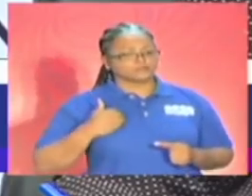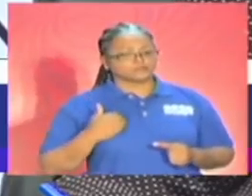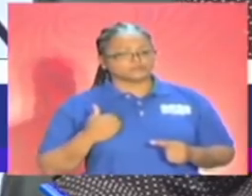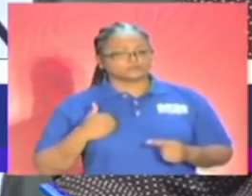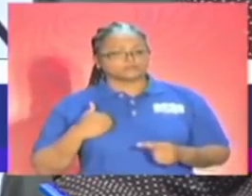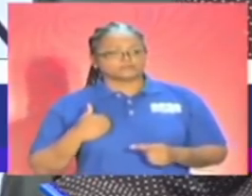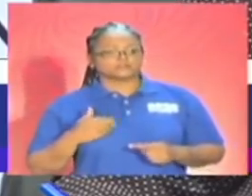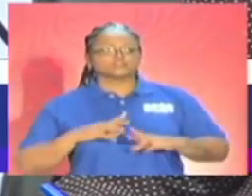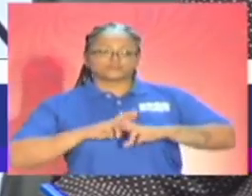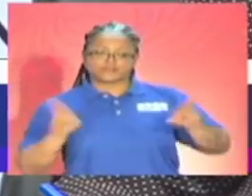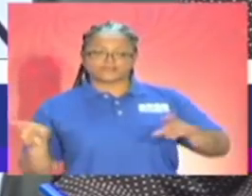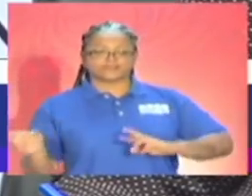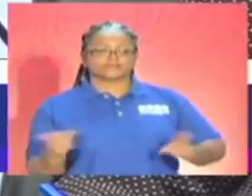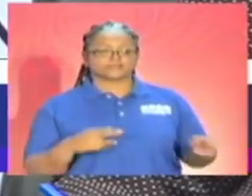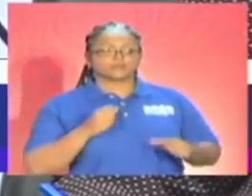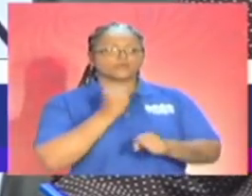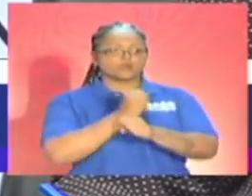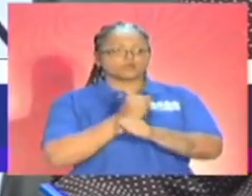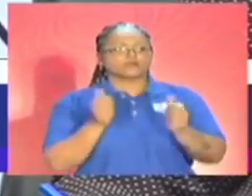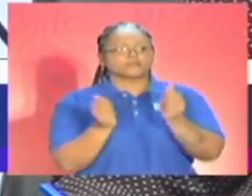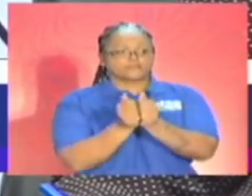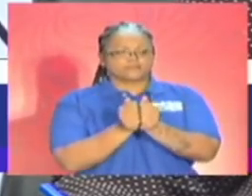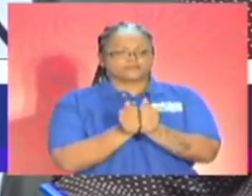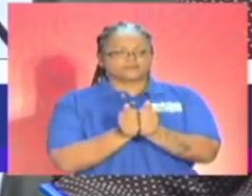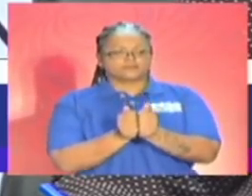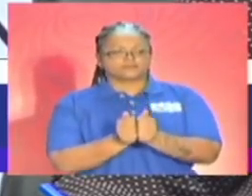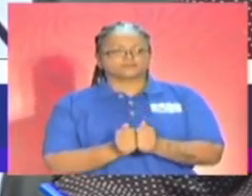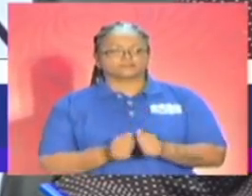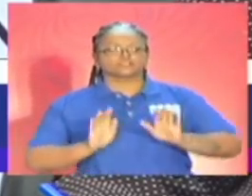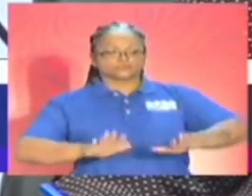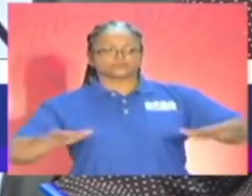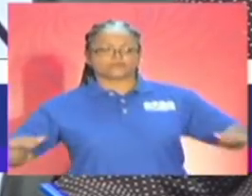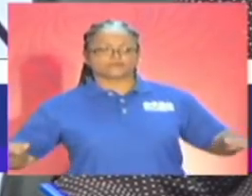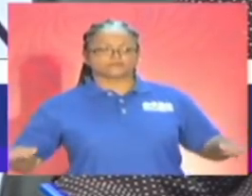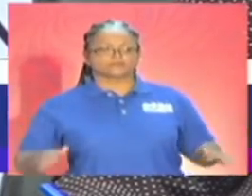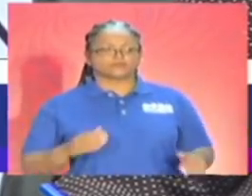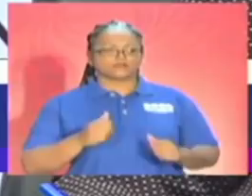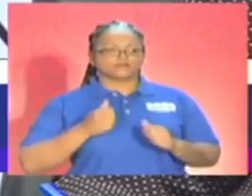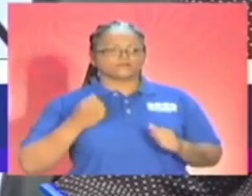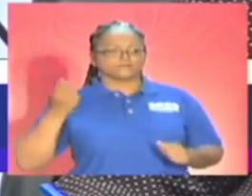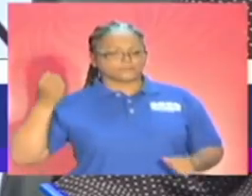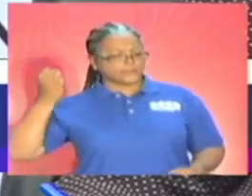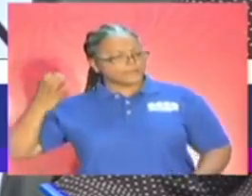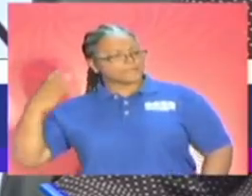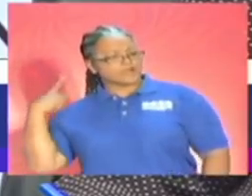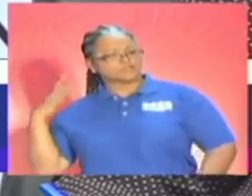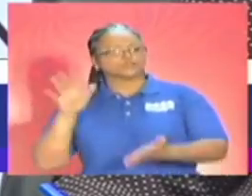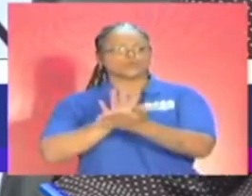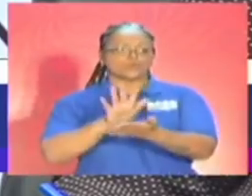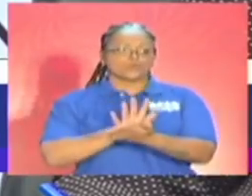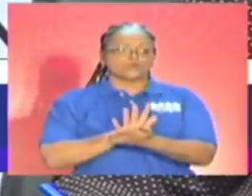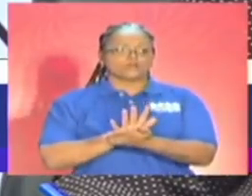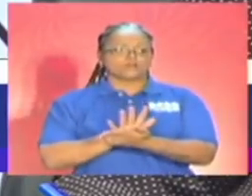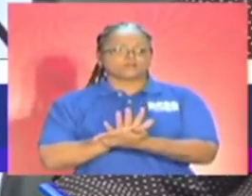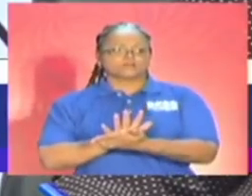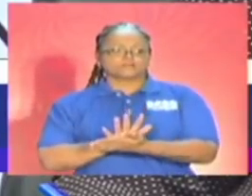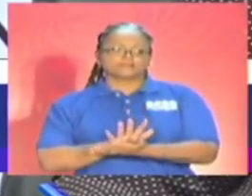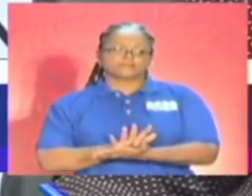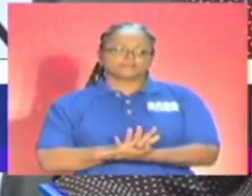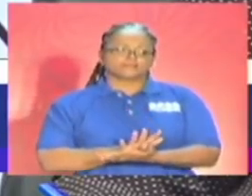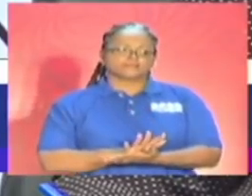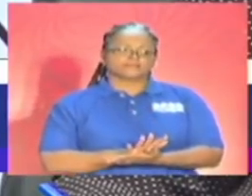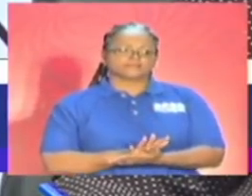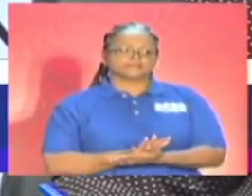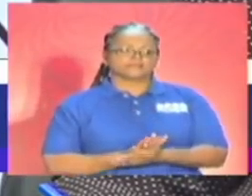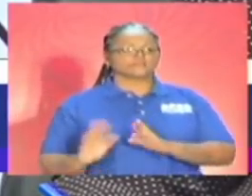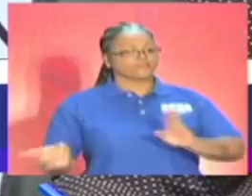engaged, I believe, in preparing children for return to school. And not only do they prepare children, but during the school year,